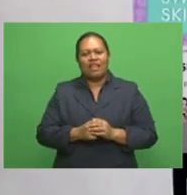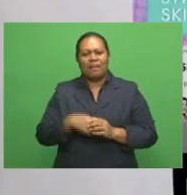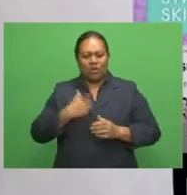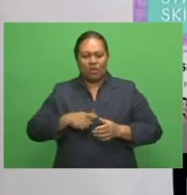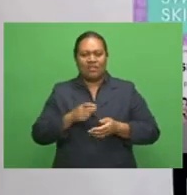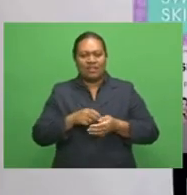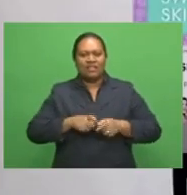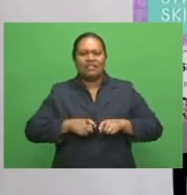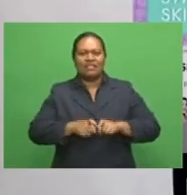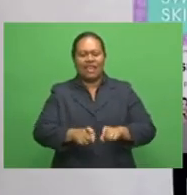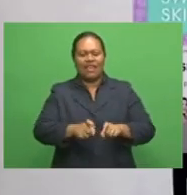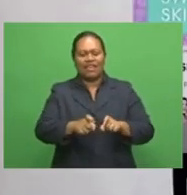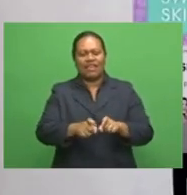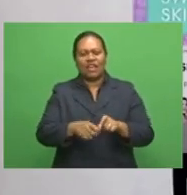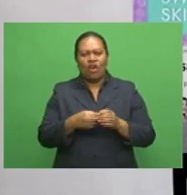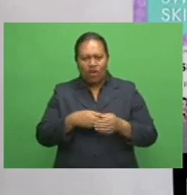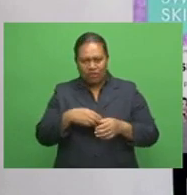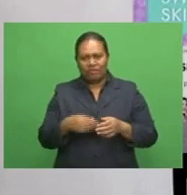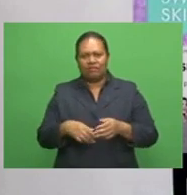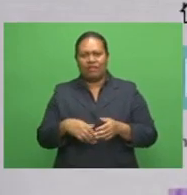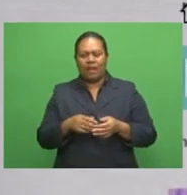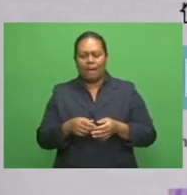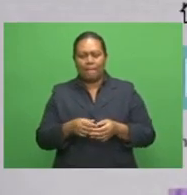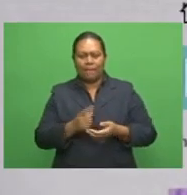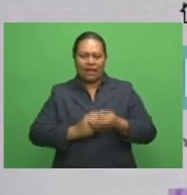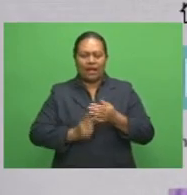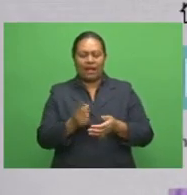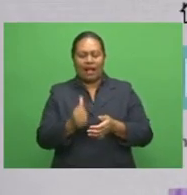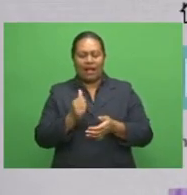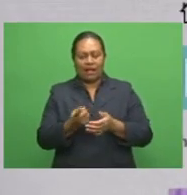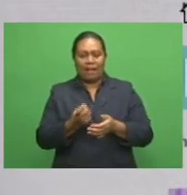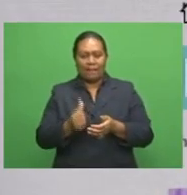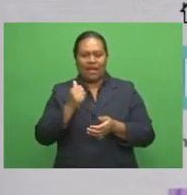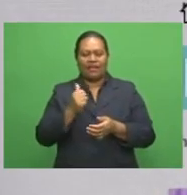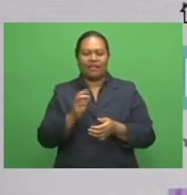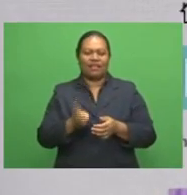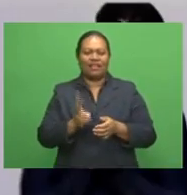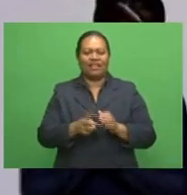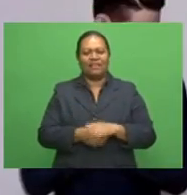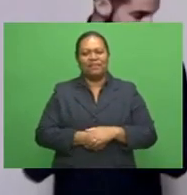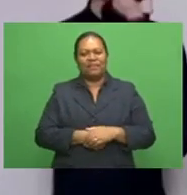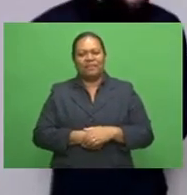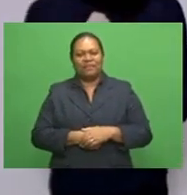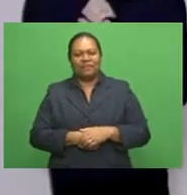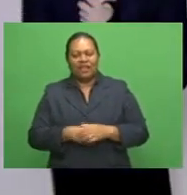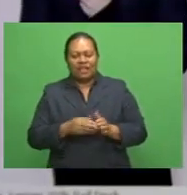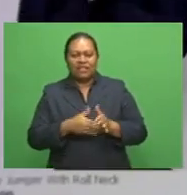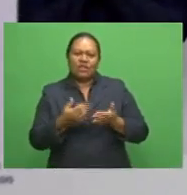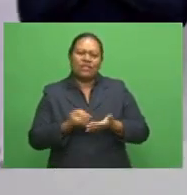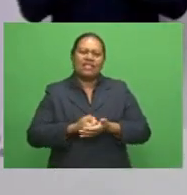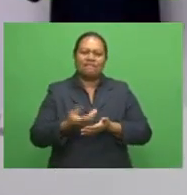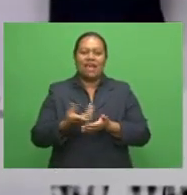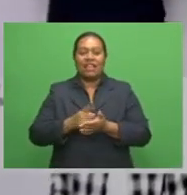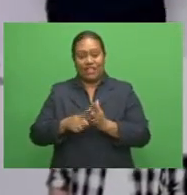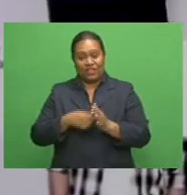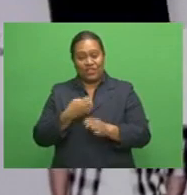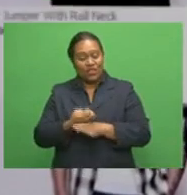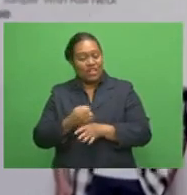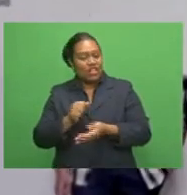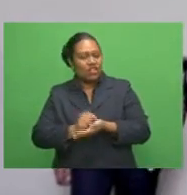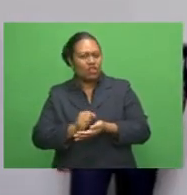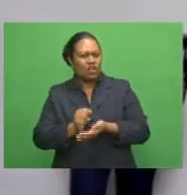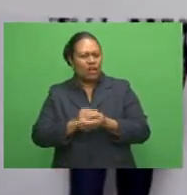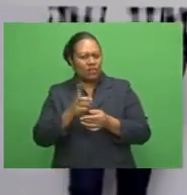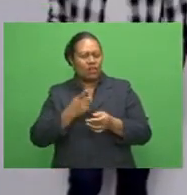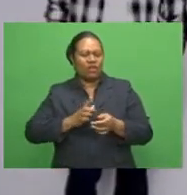recovery. Online spending, which soared at the start of the lockdown, fell as a share of overall spending in June as shoppers in England